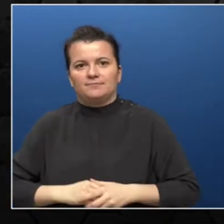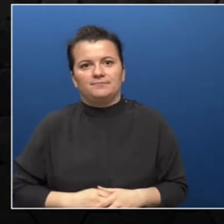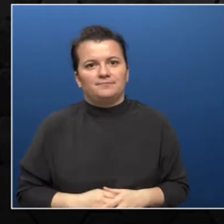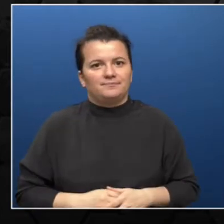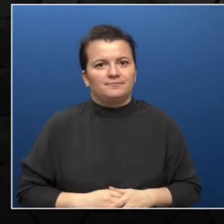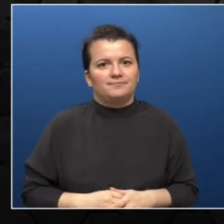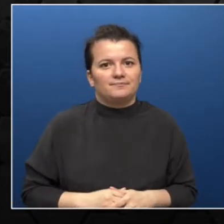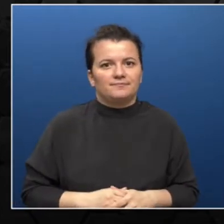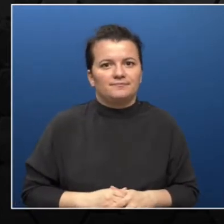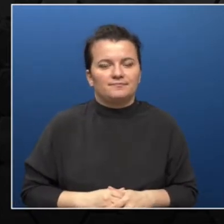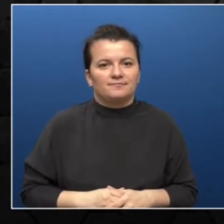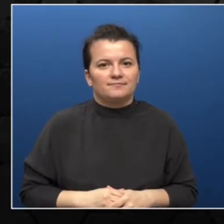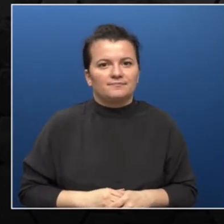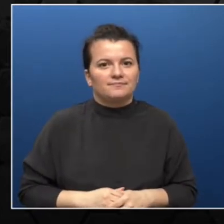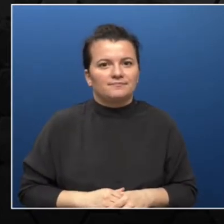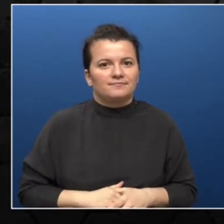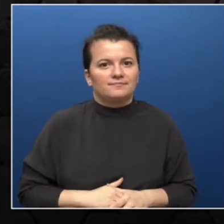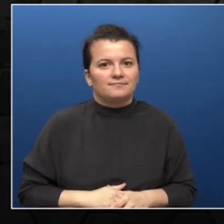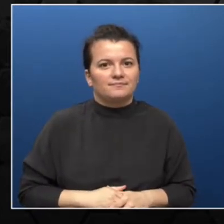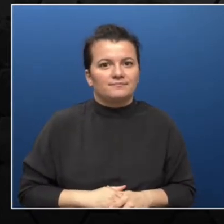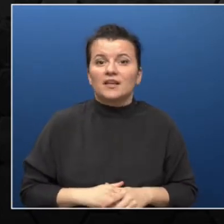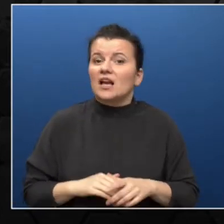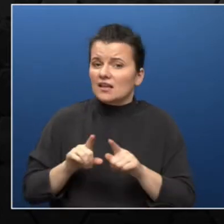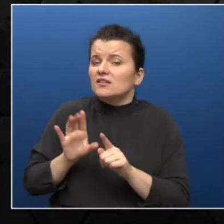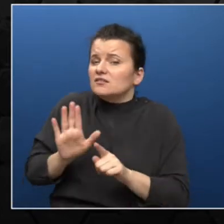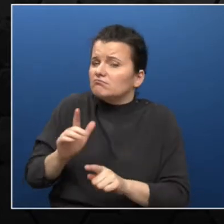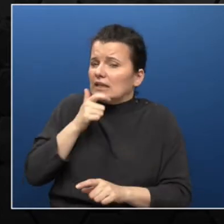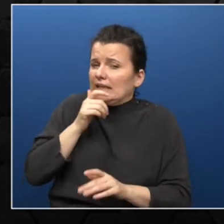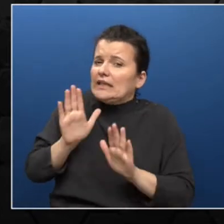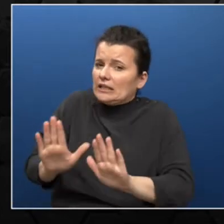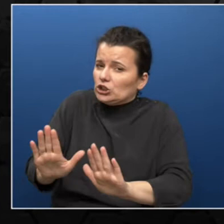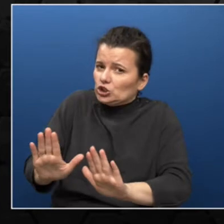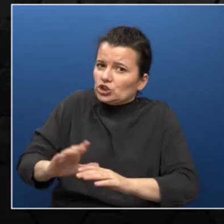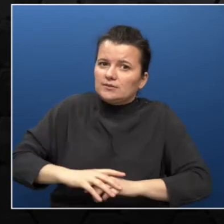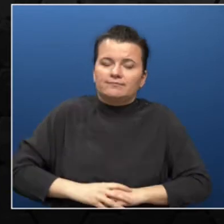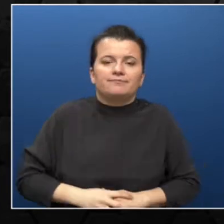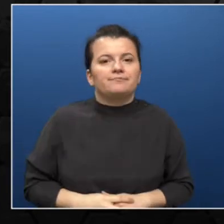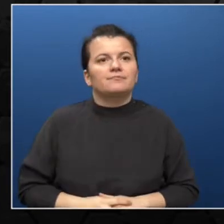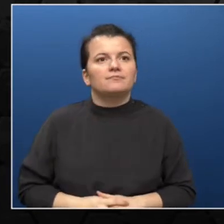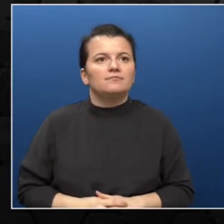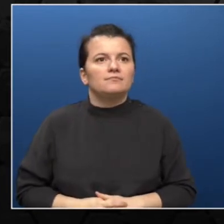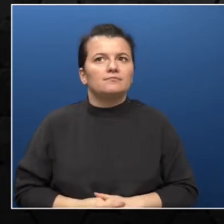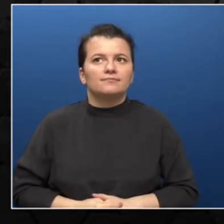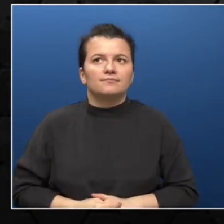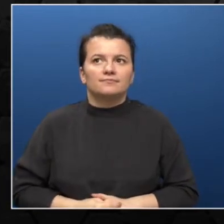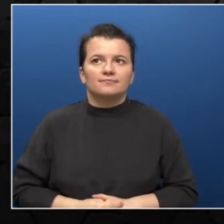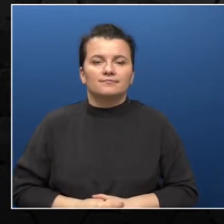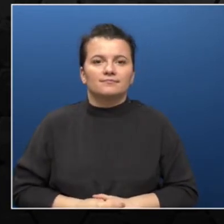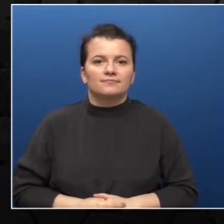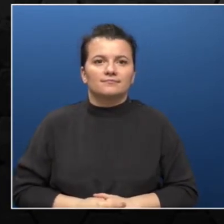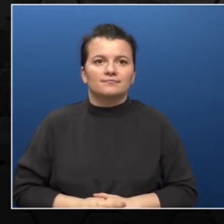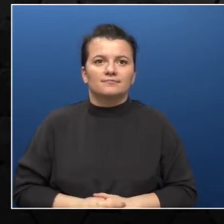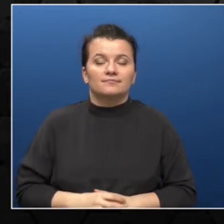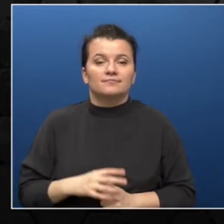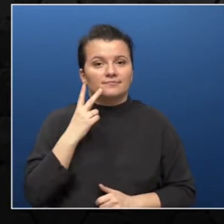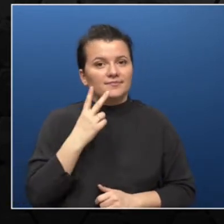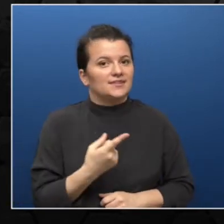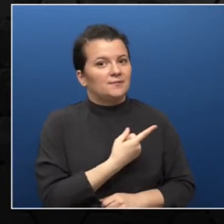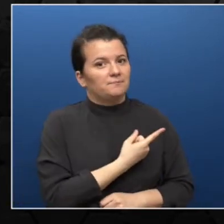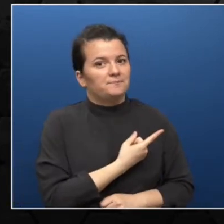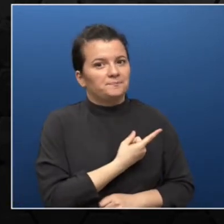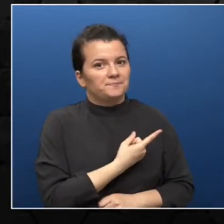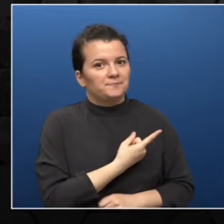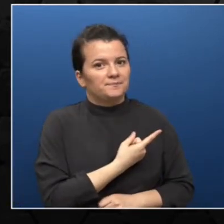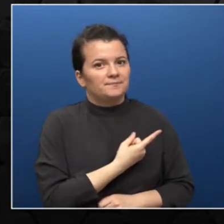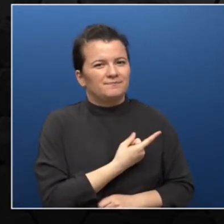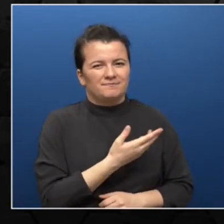general sentiment analysis for English. So this isn't something. If you see in this previous code, you